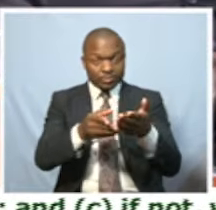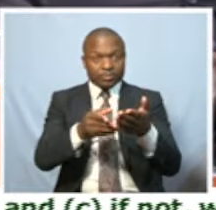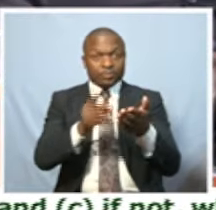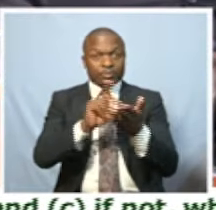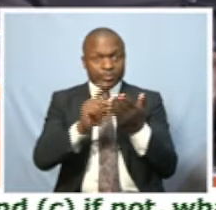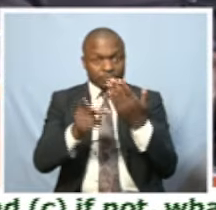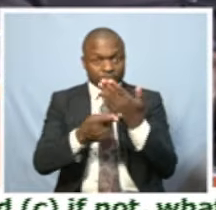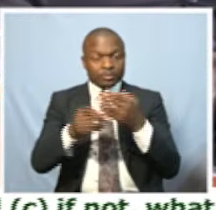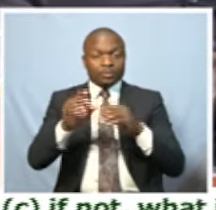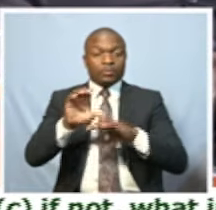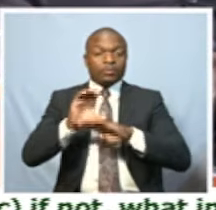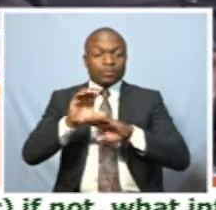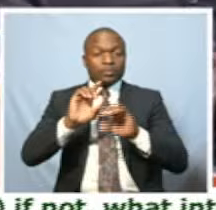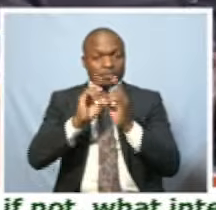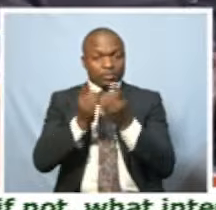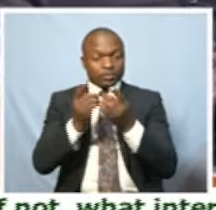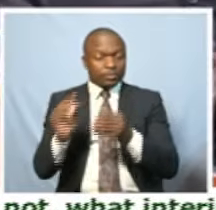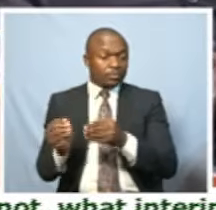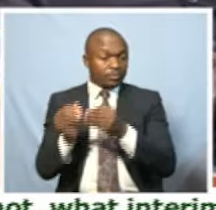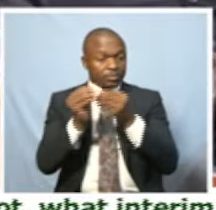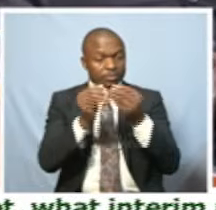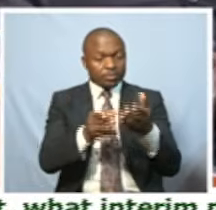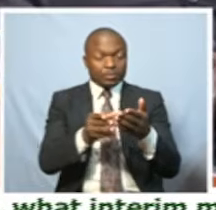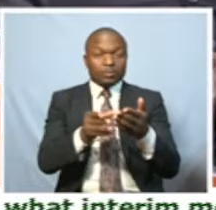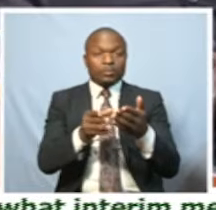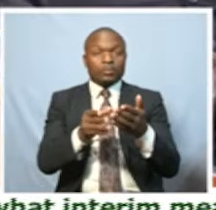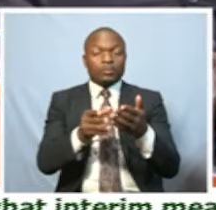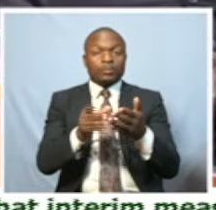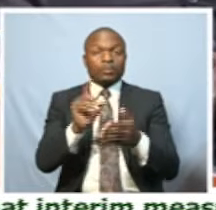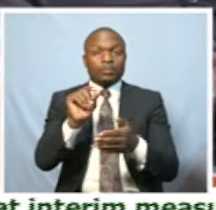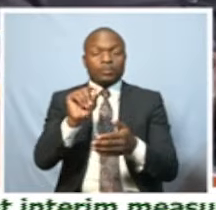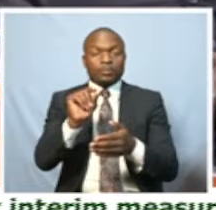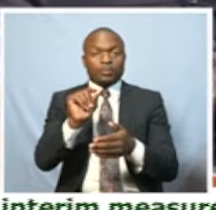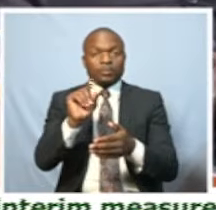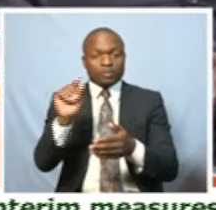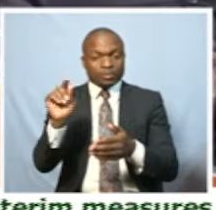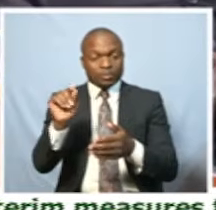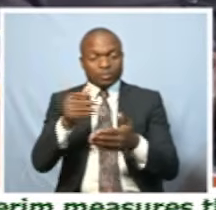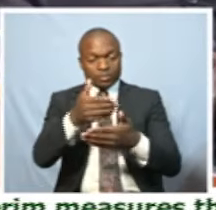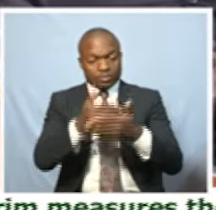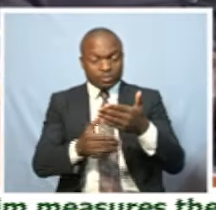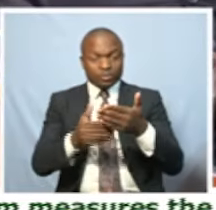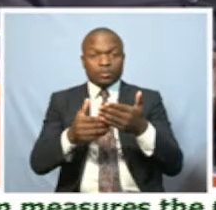Chiluvi district was restocked in 2020 with the following livestock: